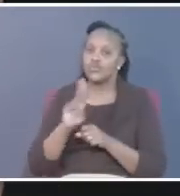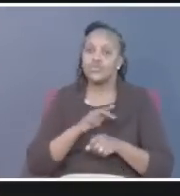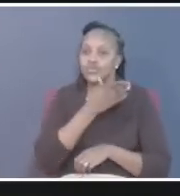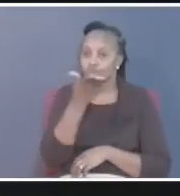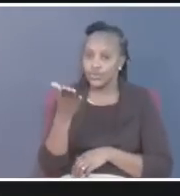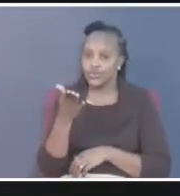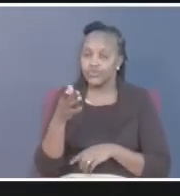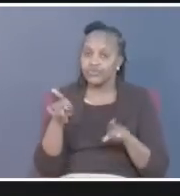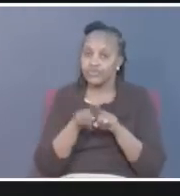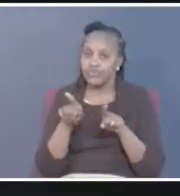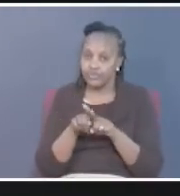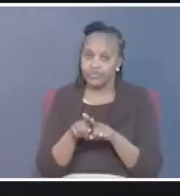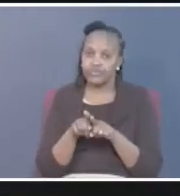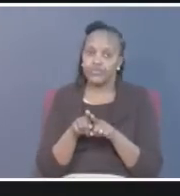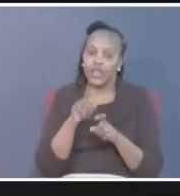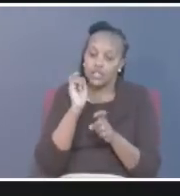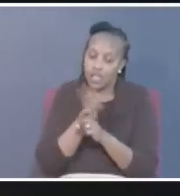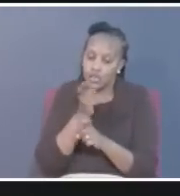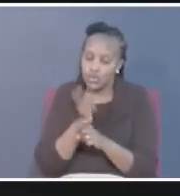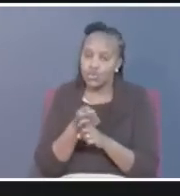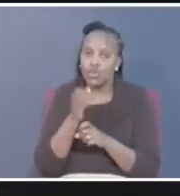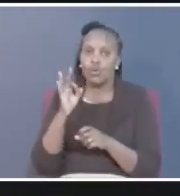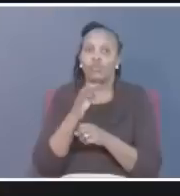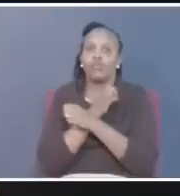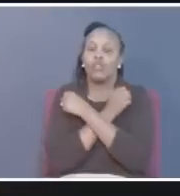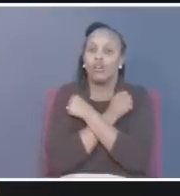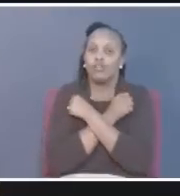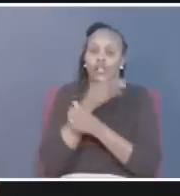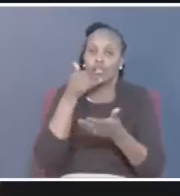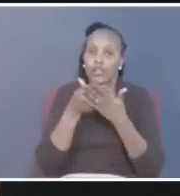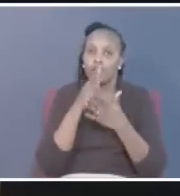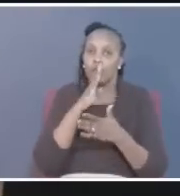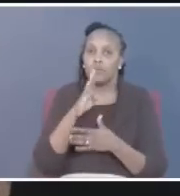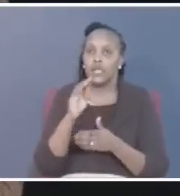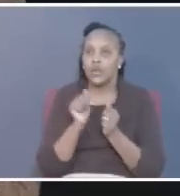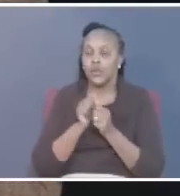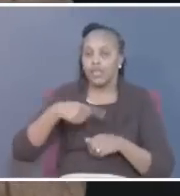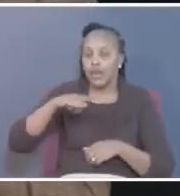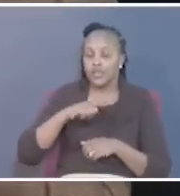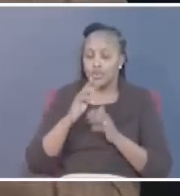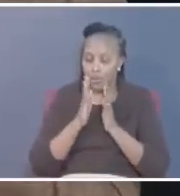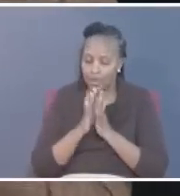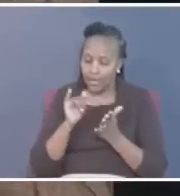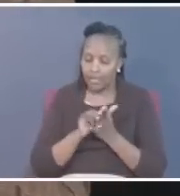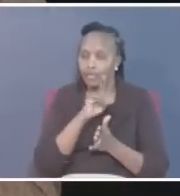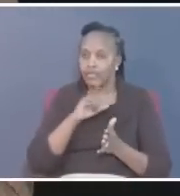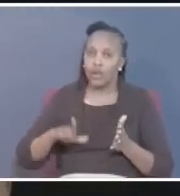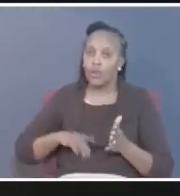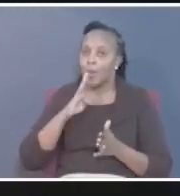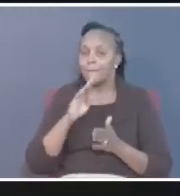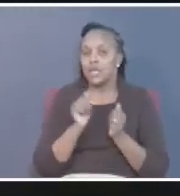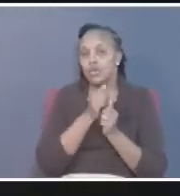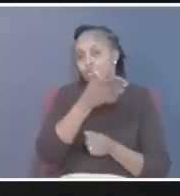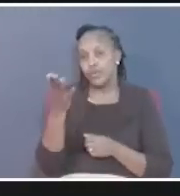instrument of His love. Thank you for being with us. We pray that the Lord will be with you in the course of the